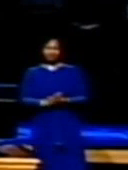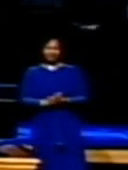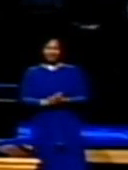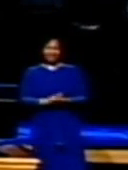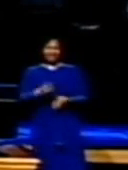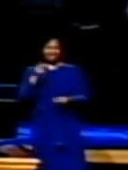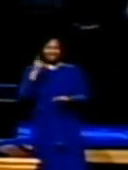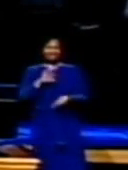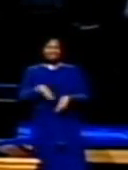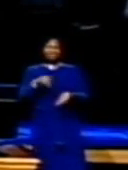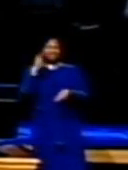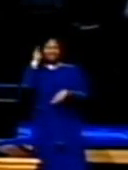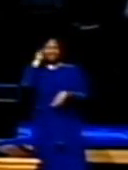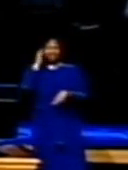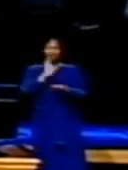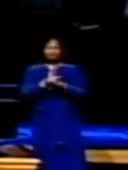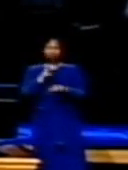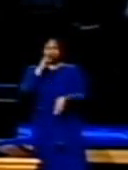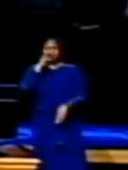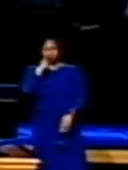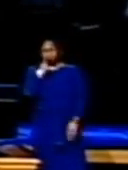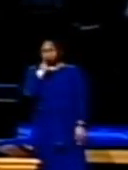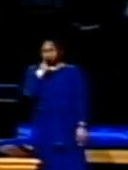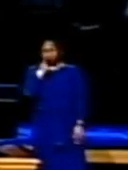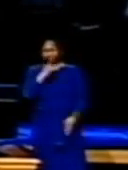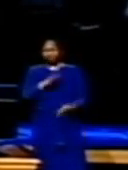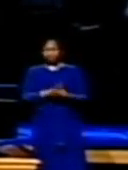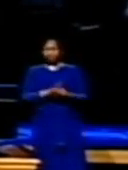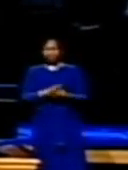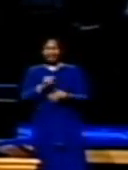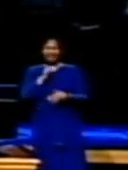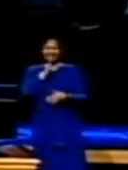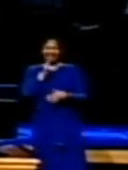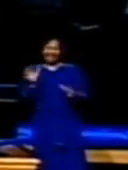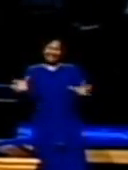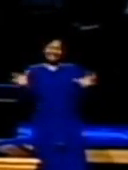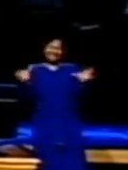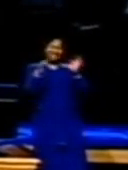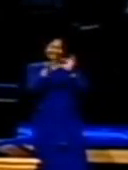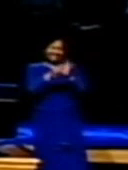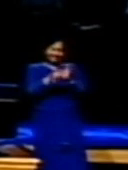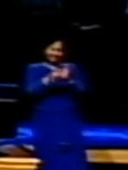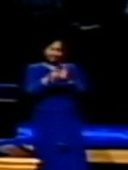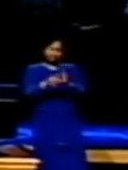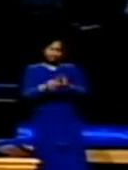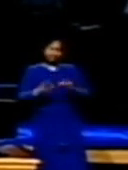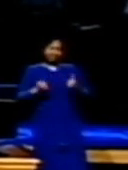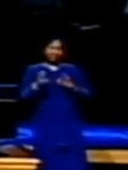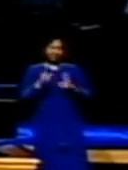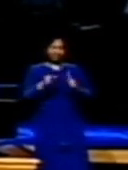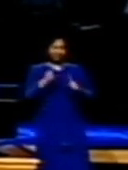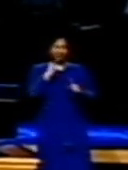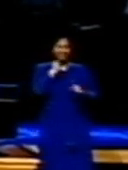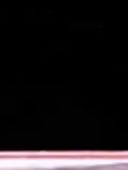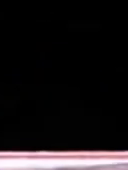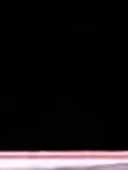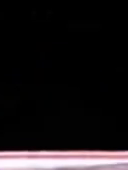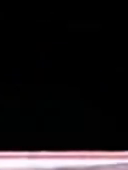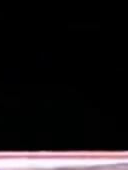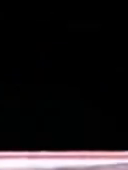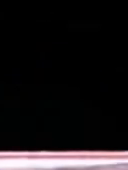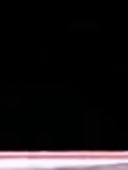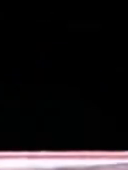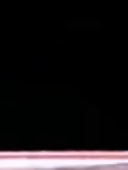the church is boring, and they think the church is out of touch. Young people, y'all not saying amen, I see. Y'all